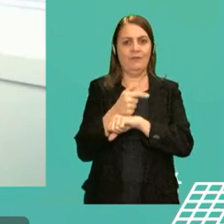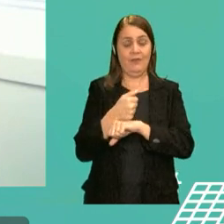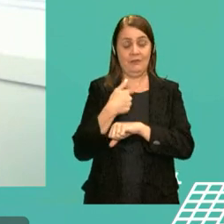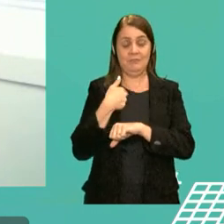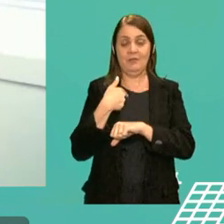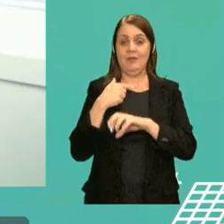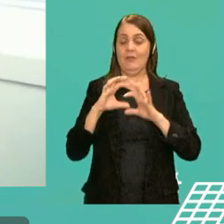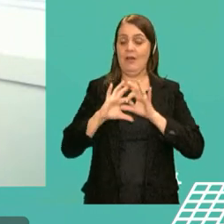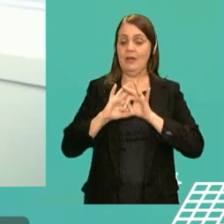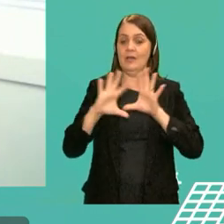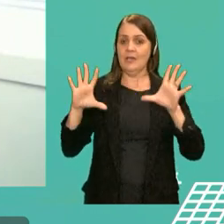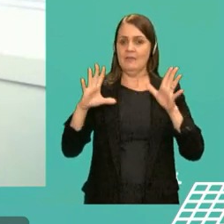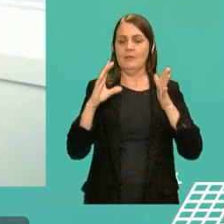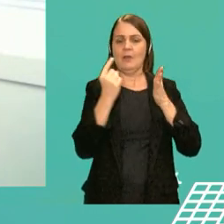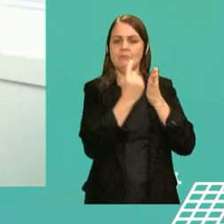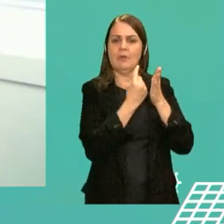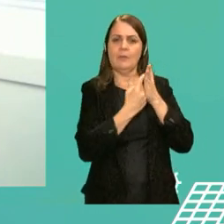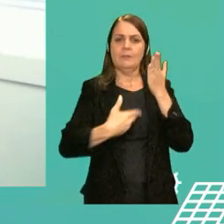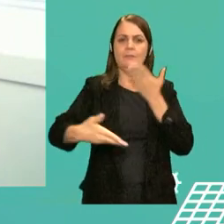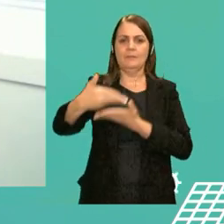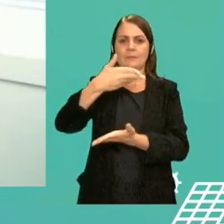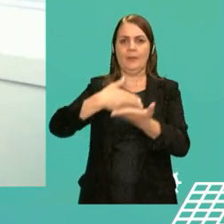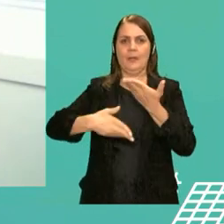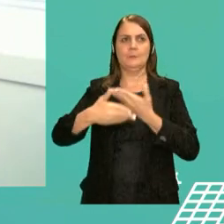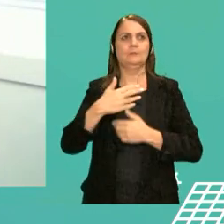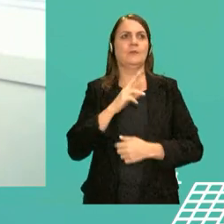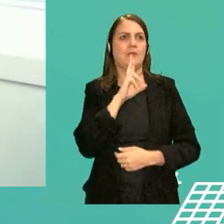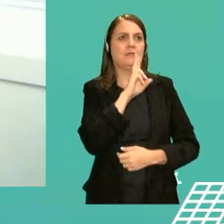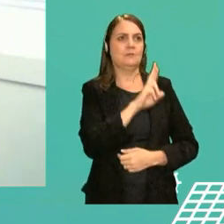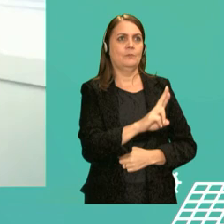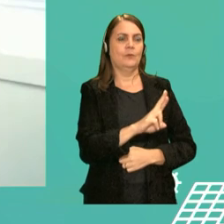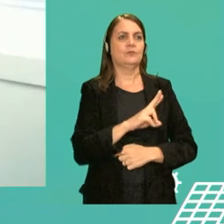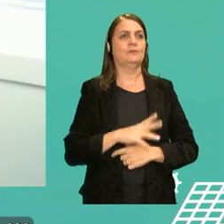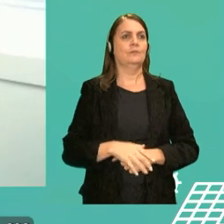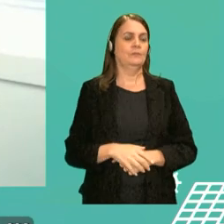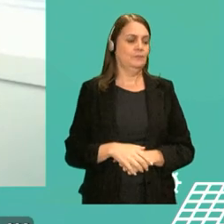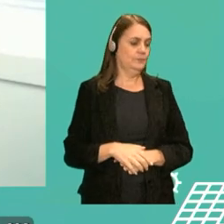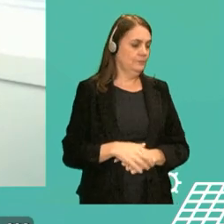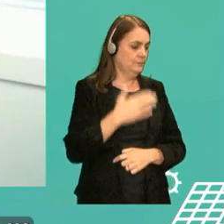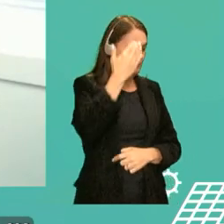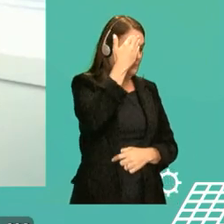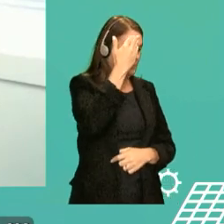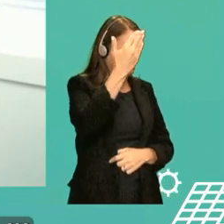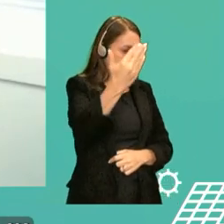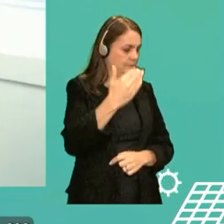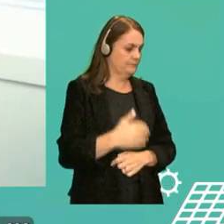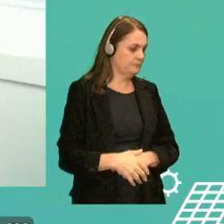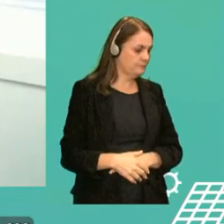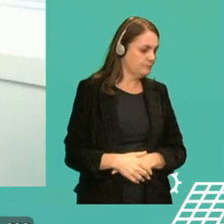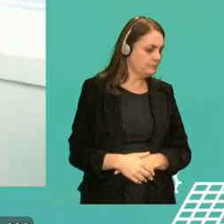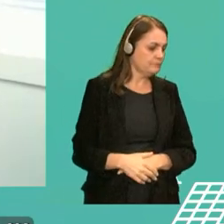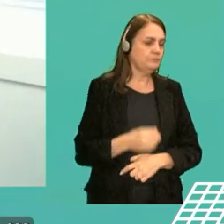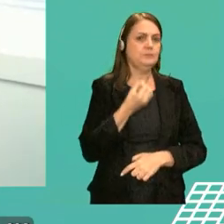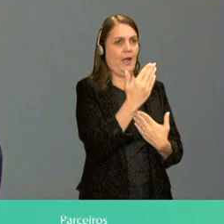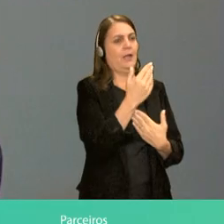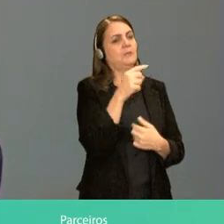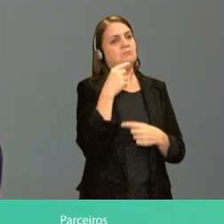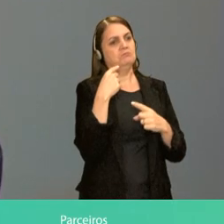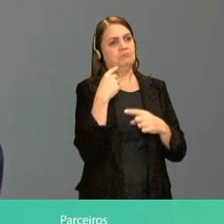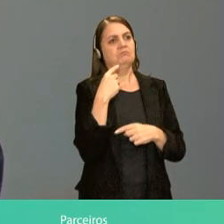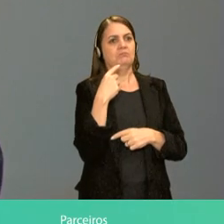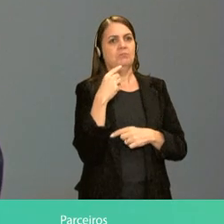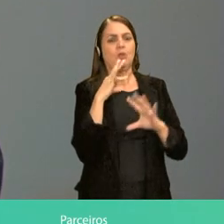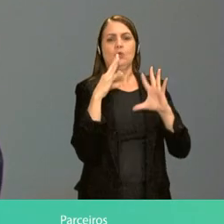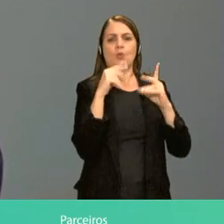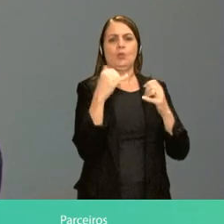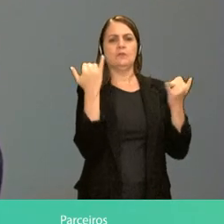para eventuais interações, né, quando for necessário. Muito obrigado. Thank you so much. E um bom Have evento a great para event. Todos. Okay.